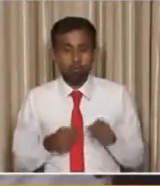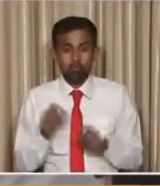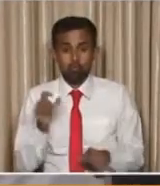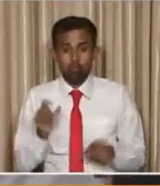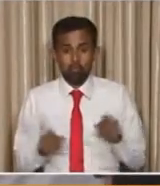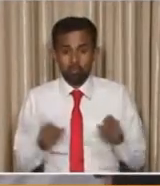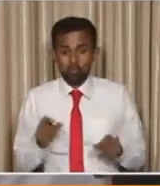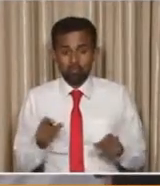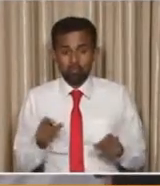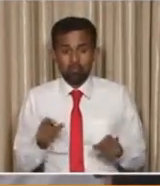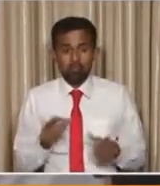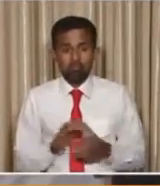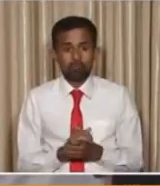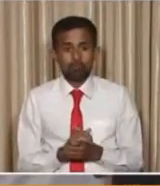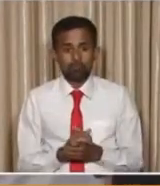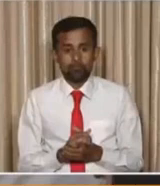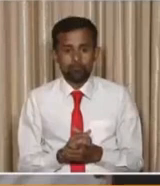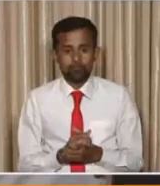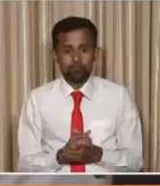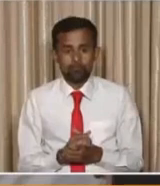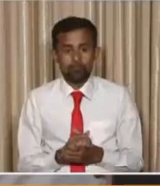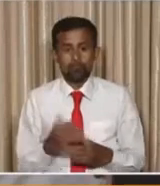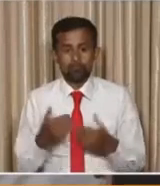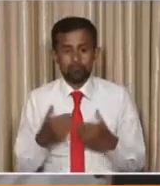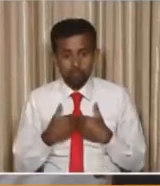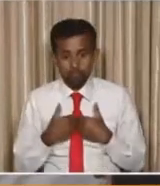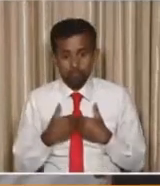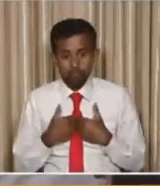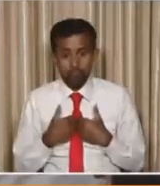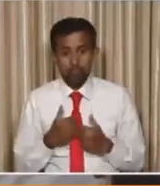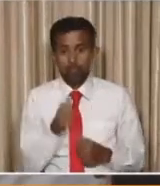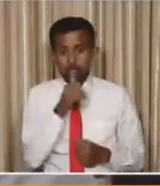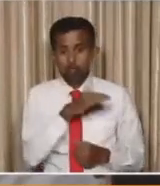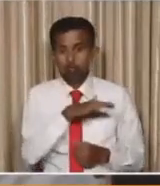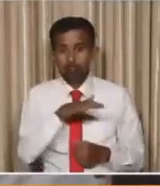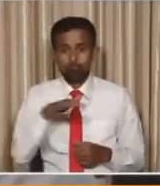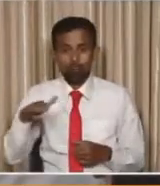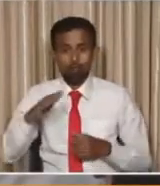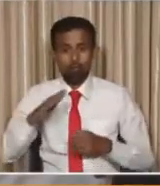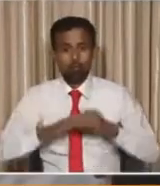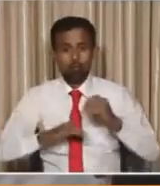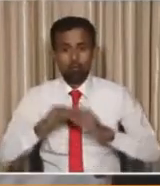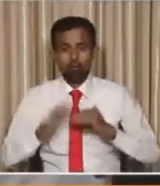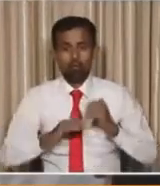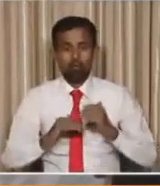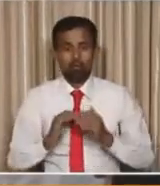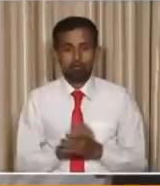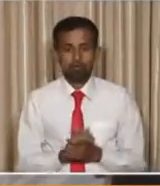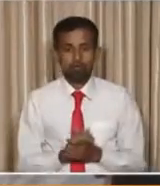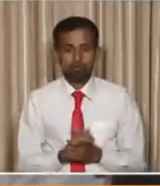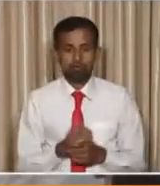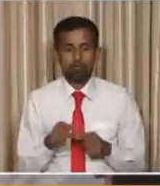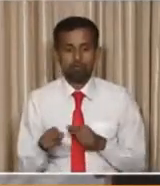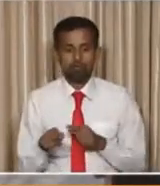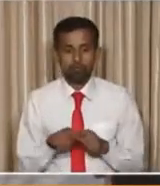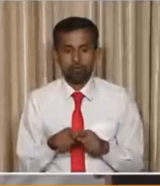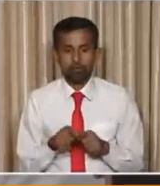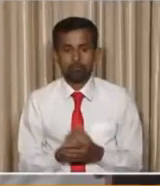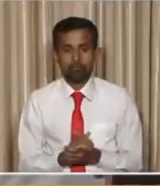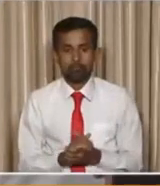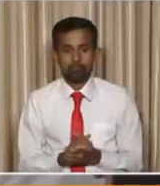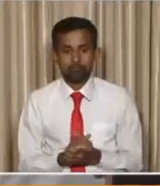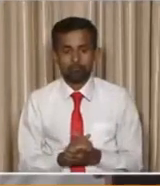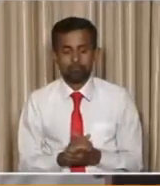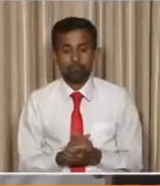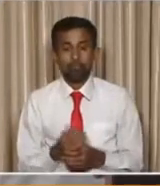use our canals and our reservoirs. When you look at that, the numbers increase. And then how are you going to store it? But I